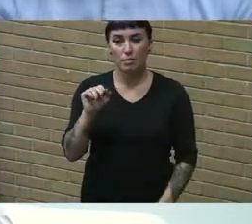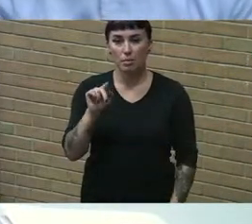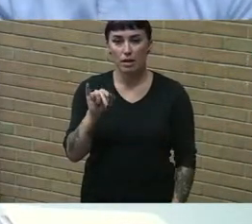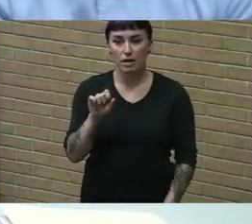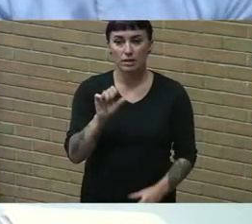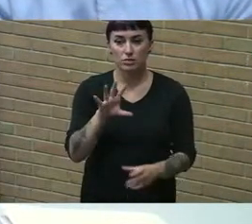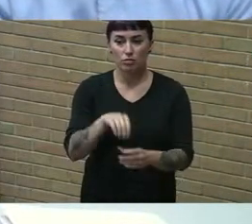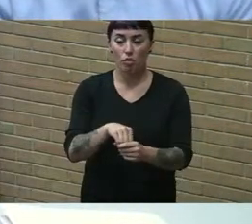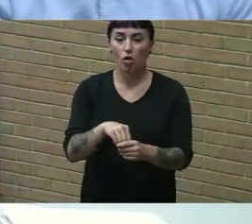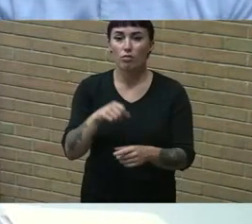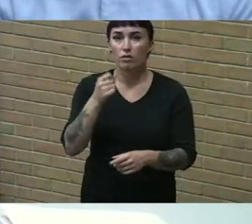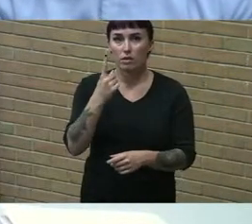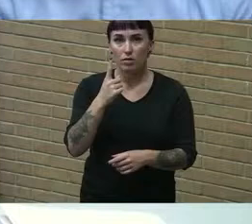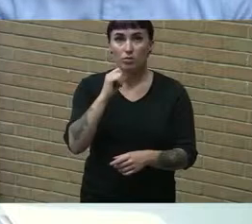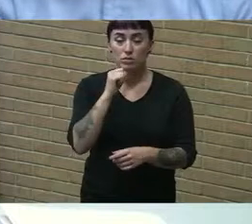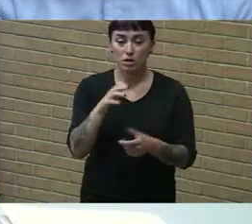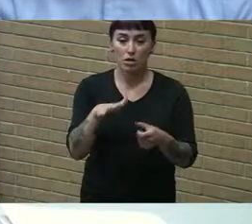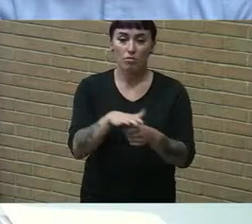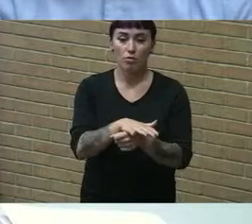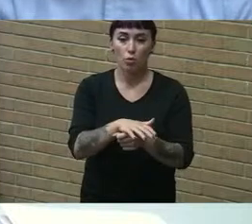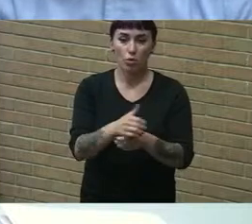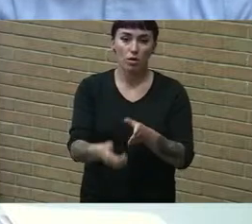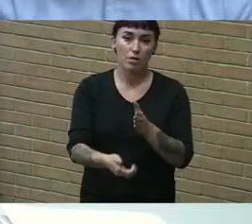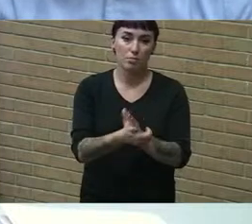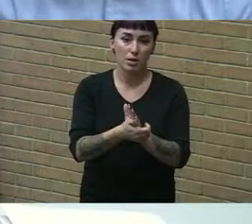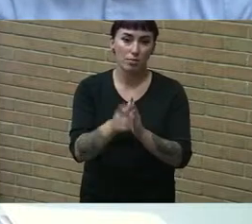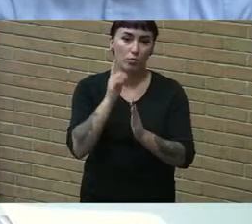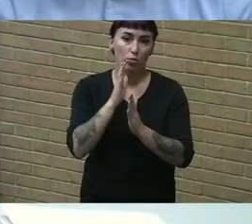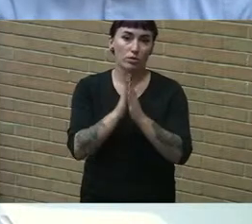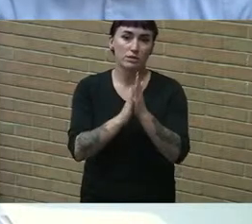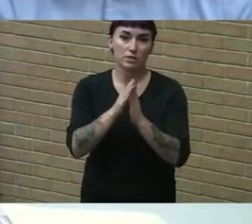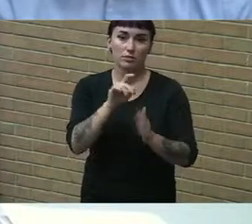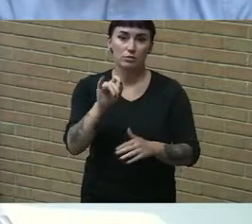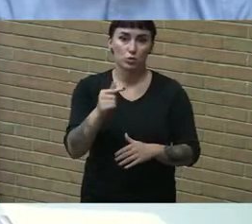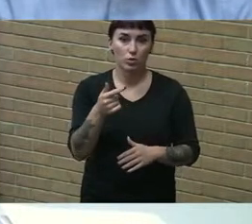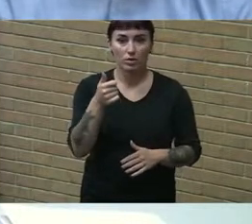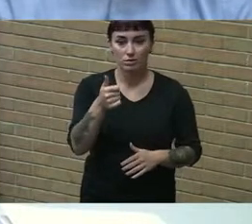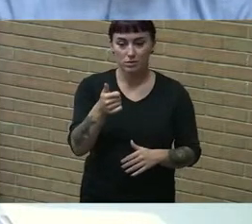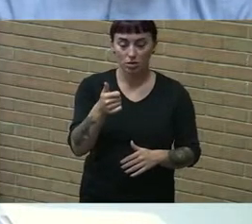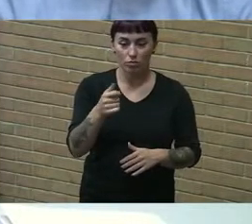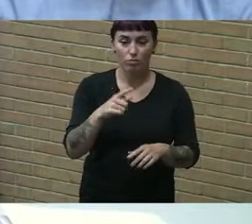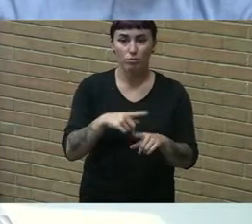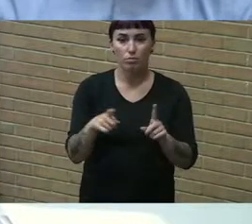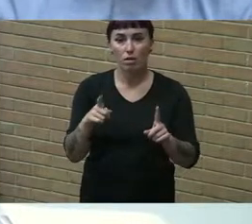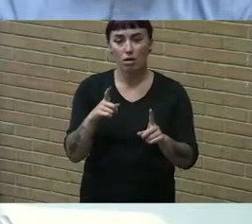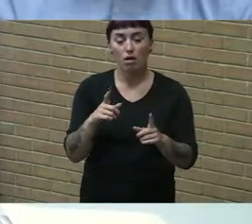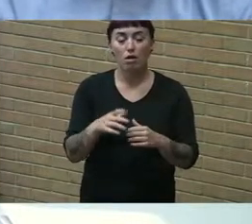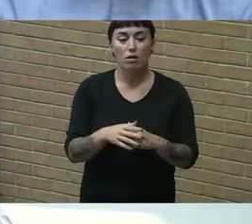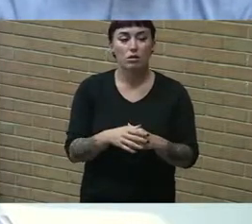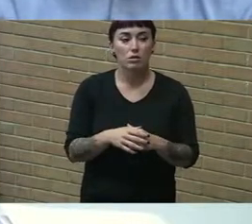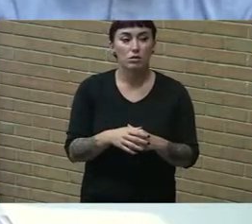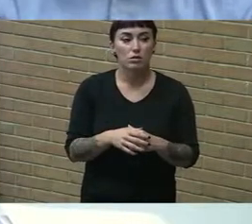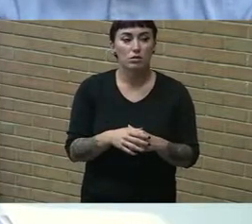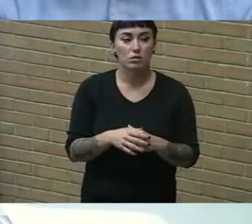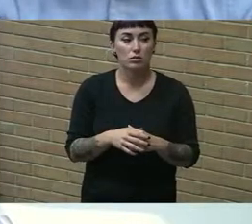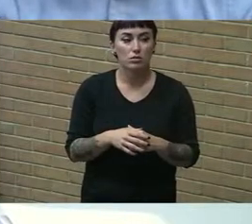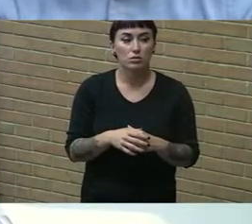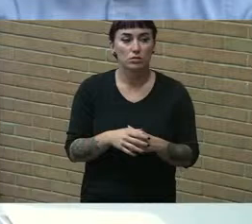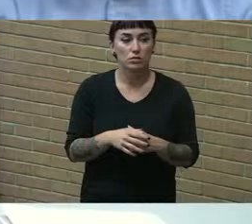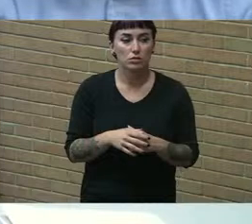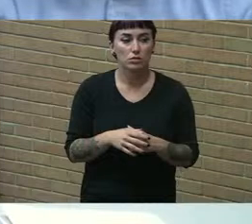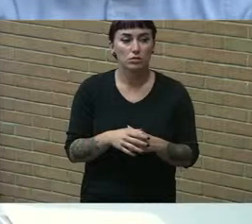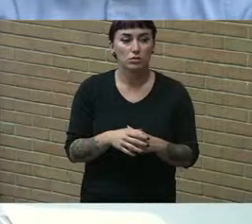involved, so therefore is not a full amendment of the incentive zoning itself, but relief from